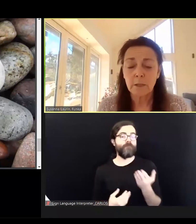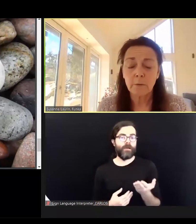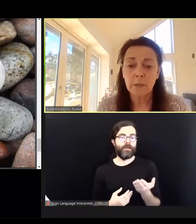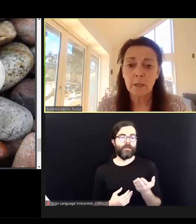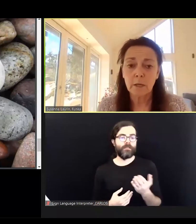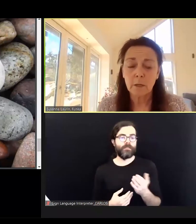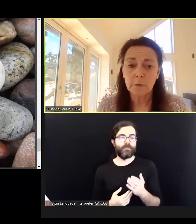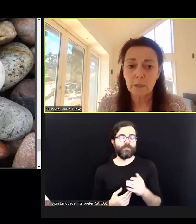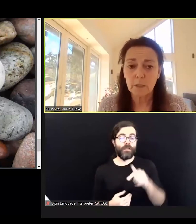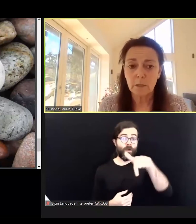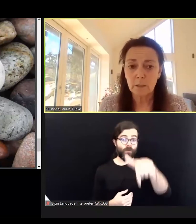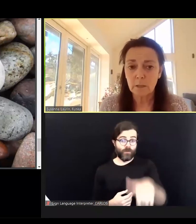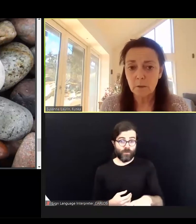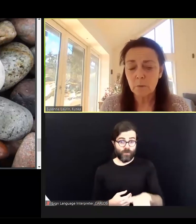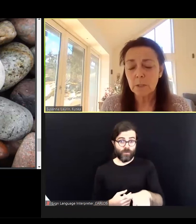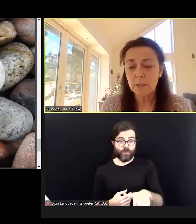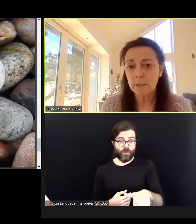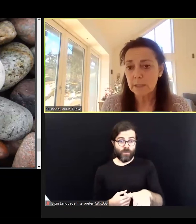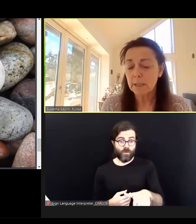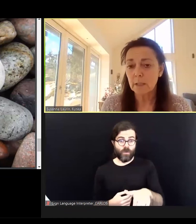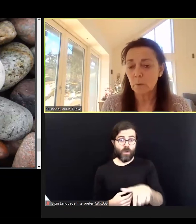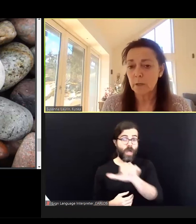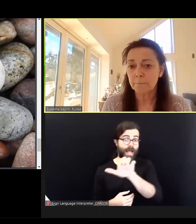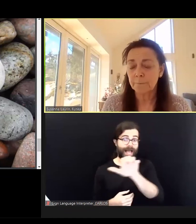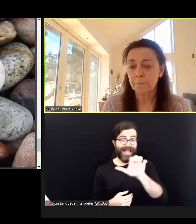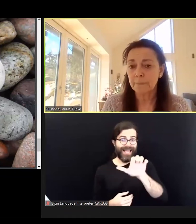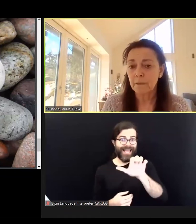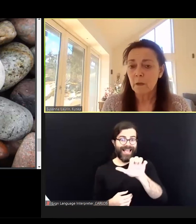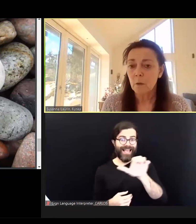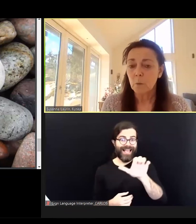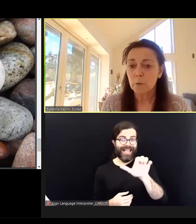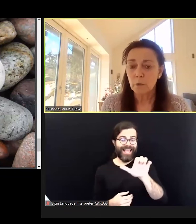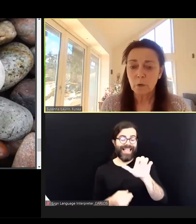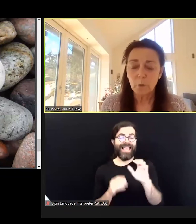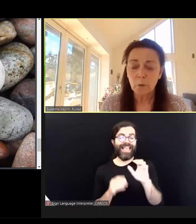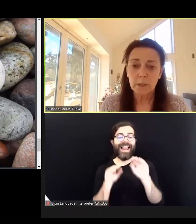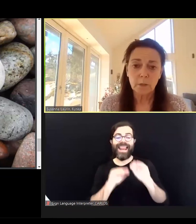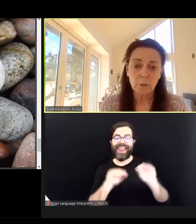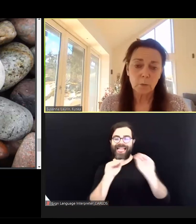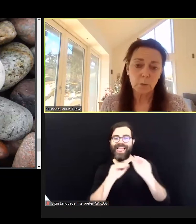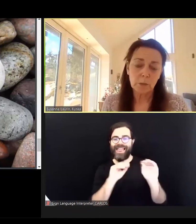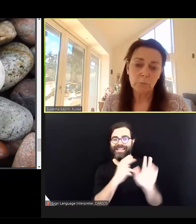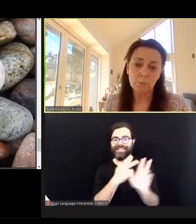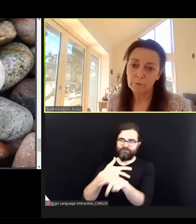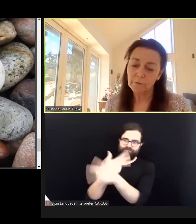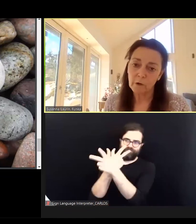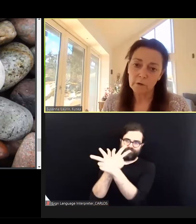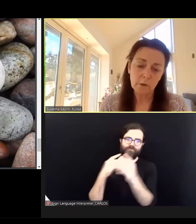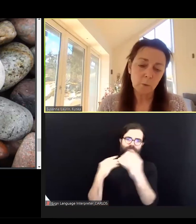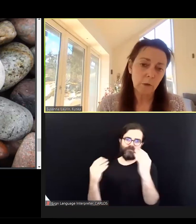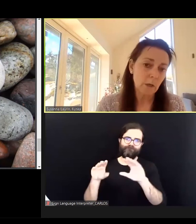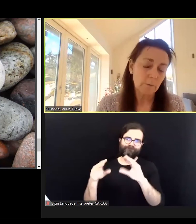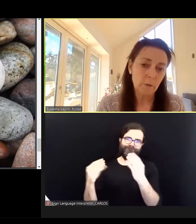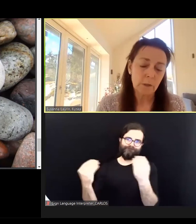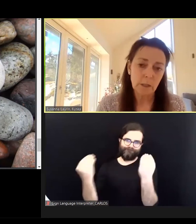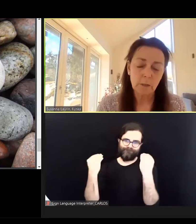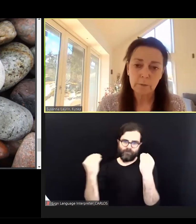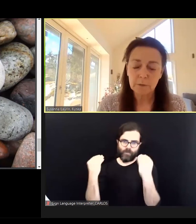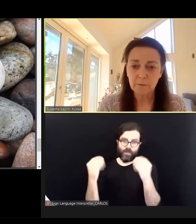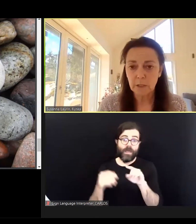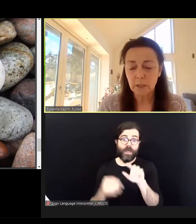require a standard, or there are industry organizations that think they would benefit on having the